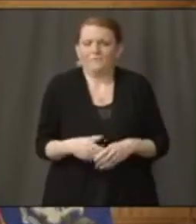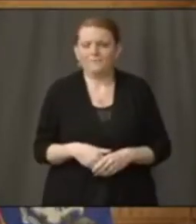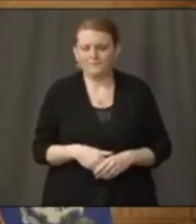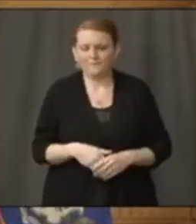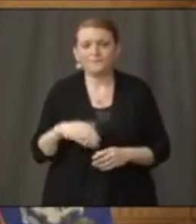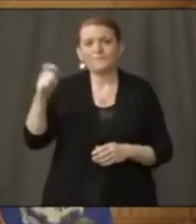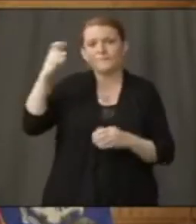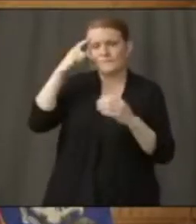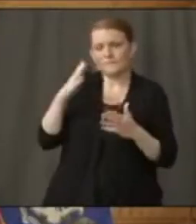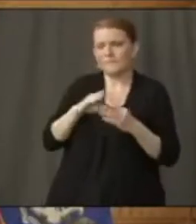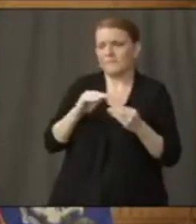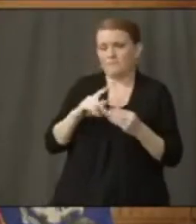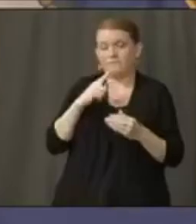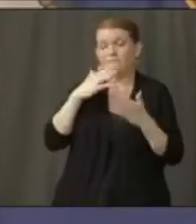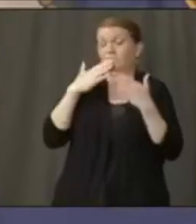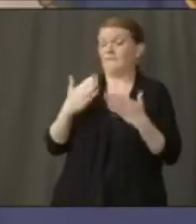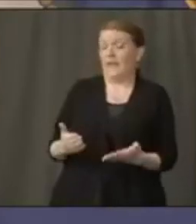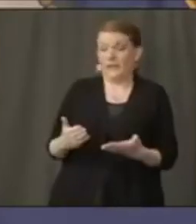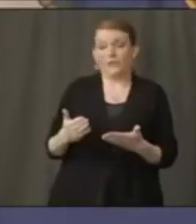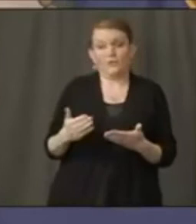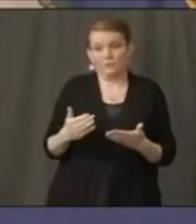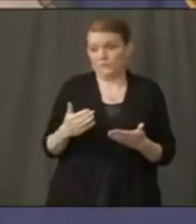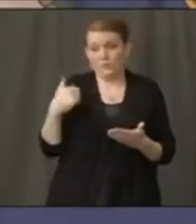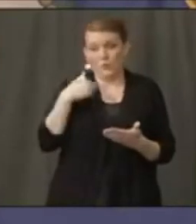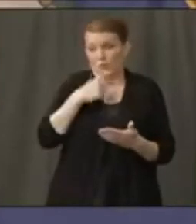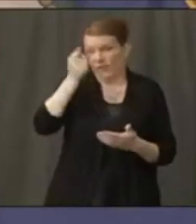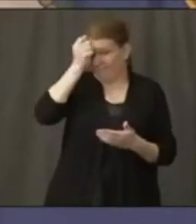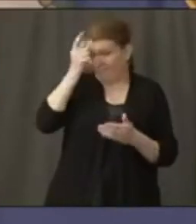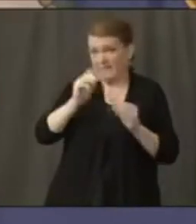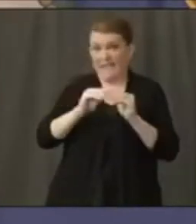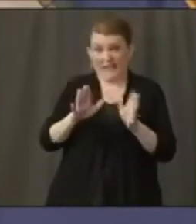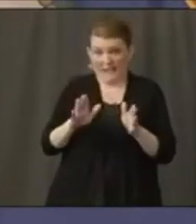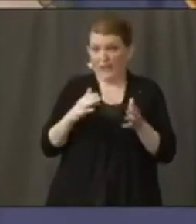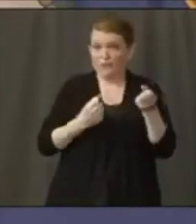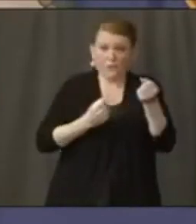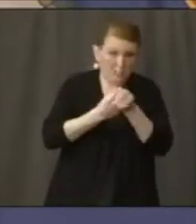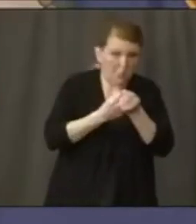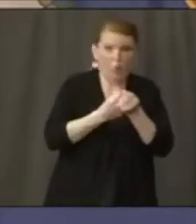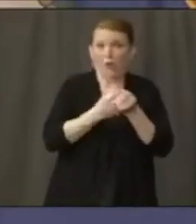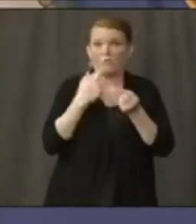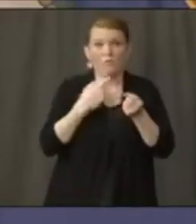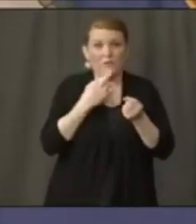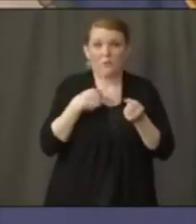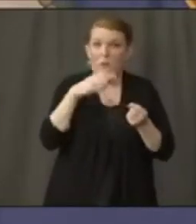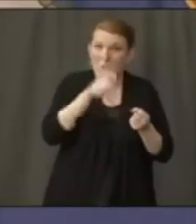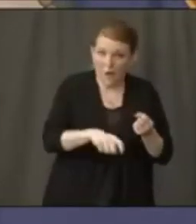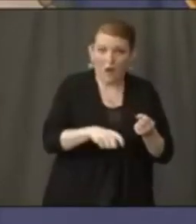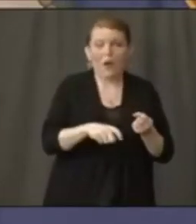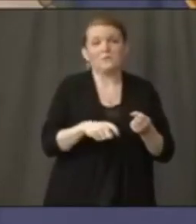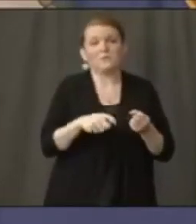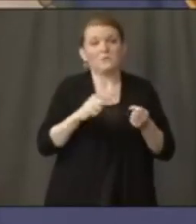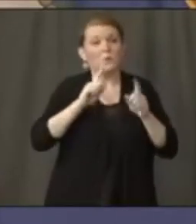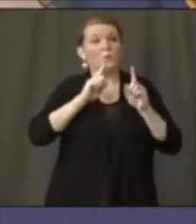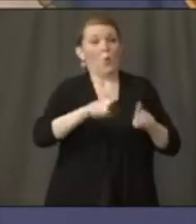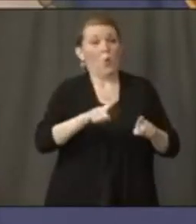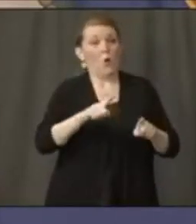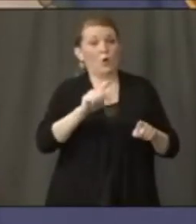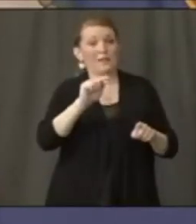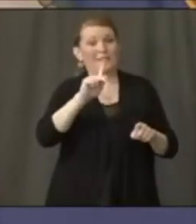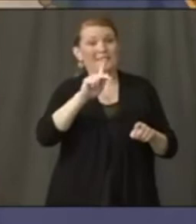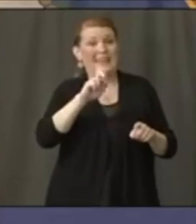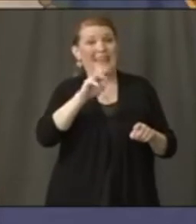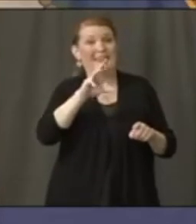is clear. We've got to support our local restaurants. Right now, you're doing it by takeout. Starting May 20th, you can do it by takeout as well as